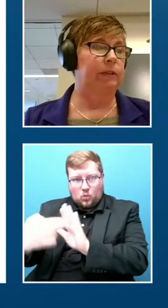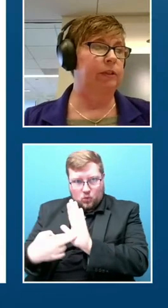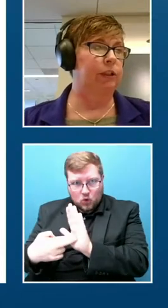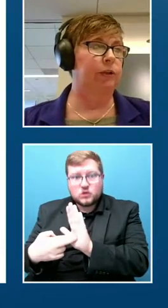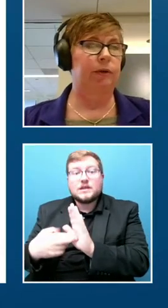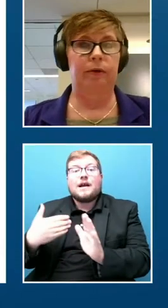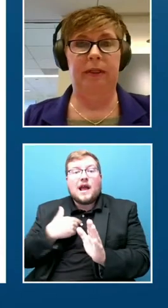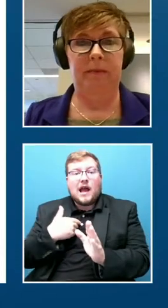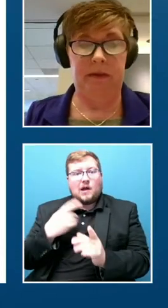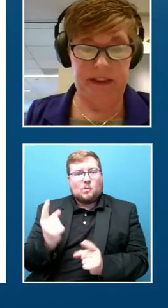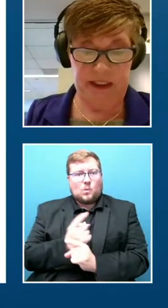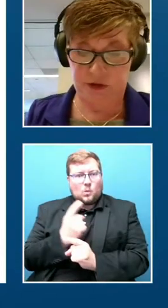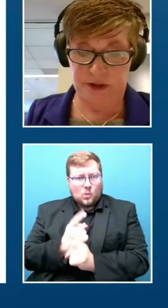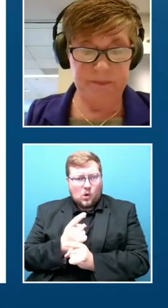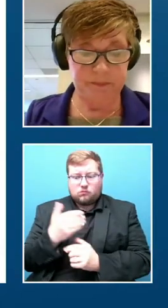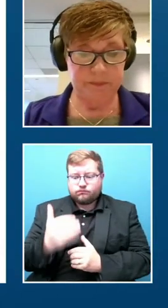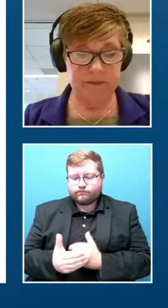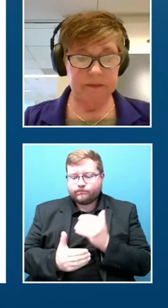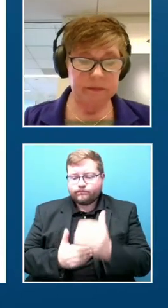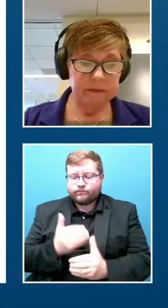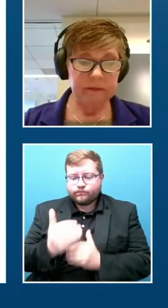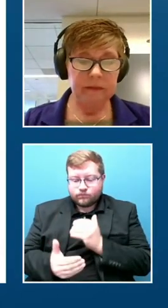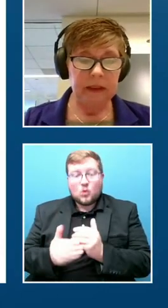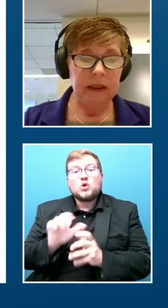to secure their implementation.